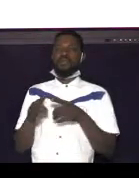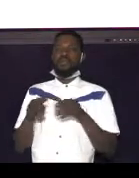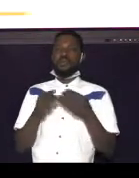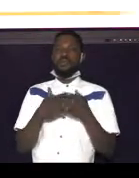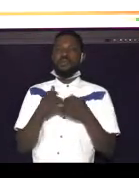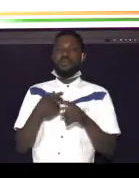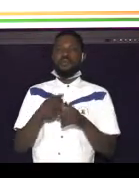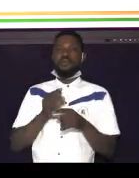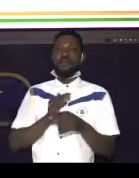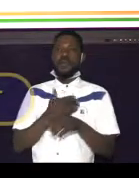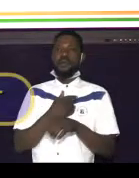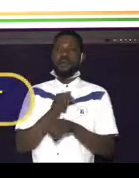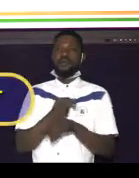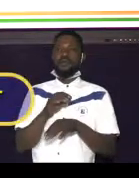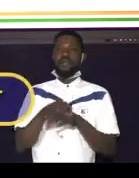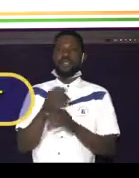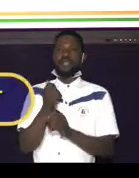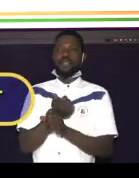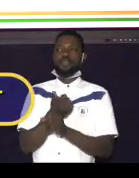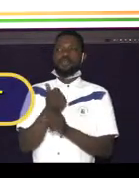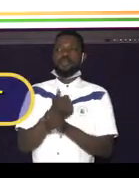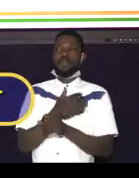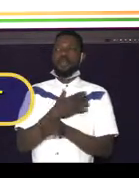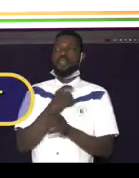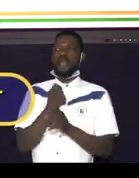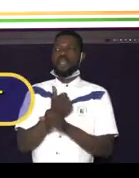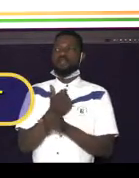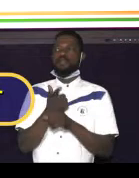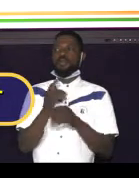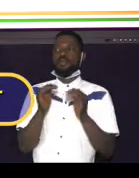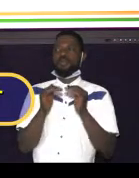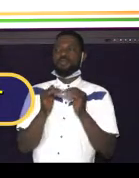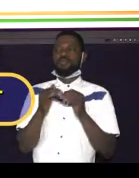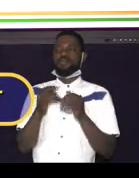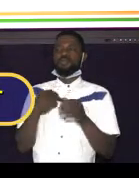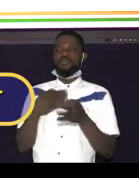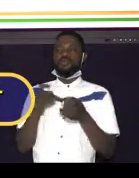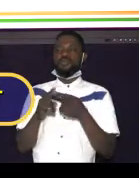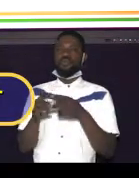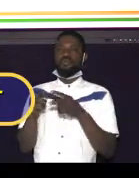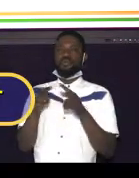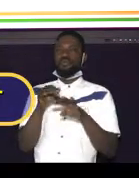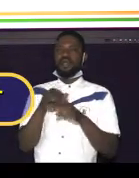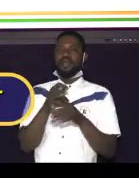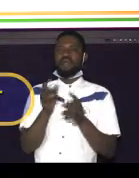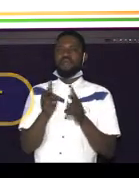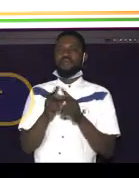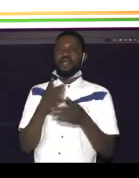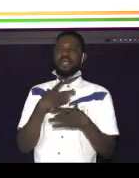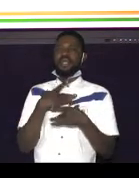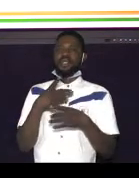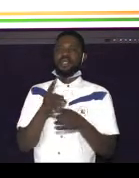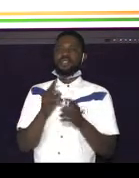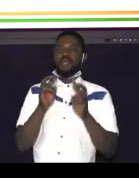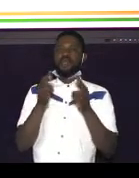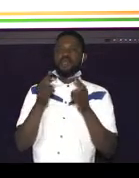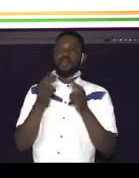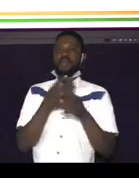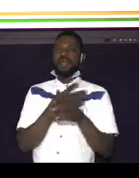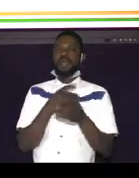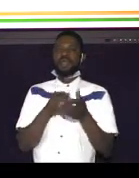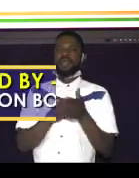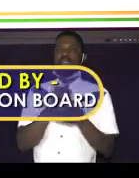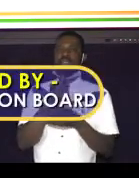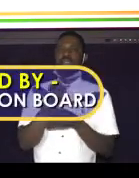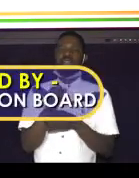from our work on algebra and algebraic equations. We will look at a very interesting topic, and